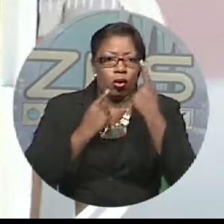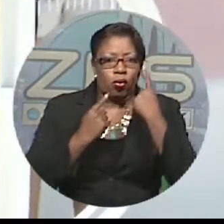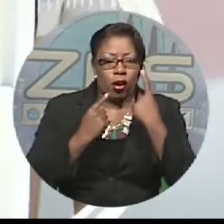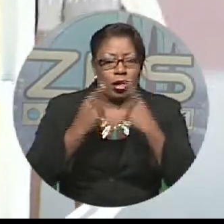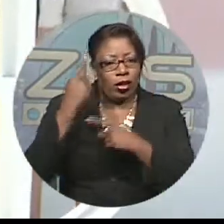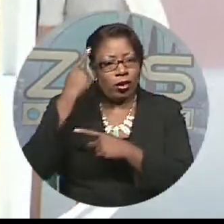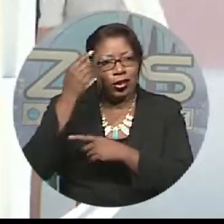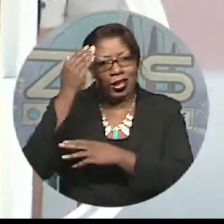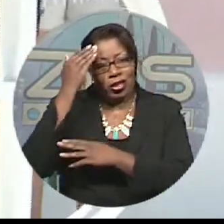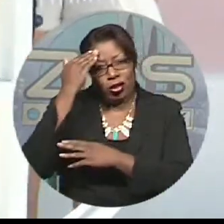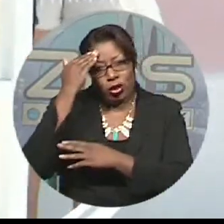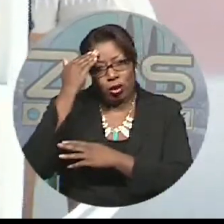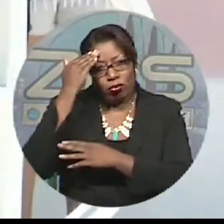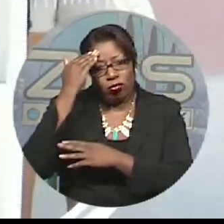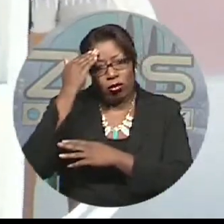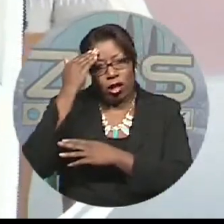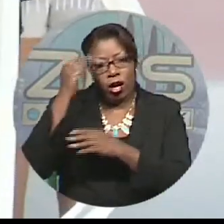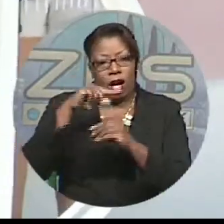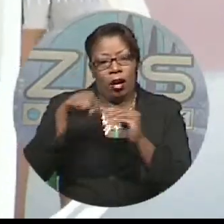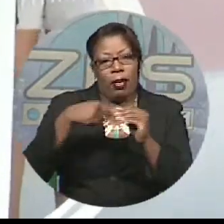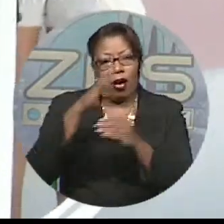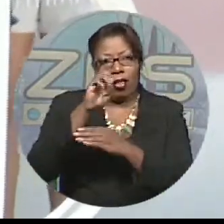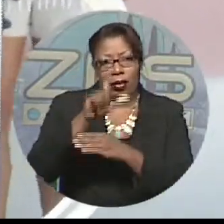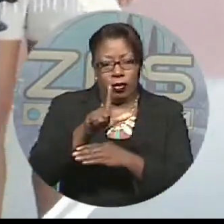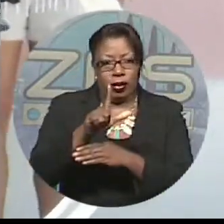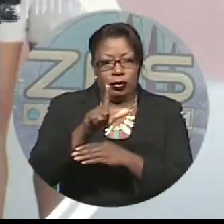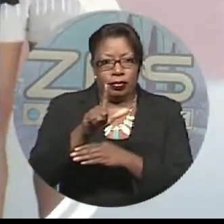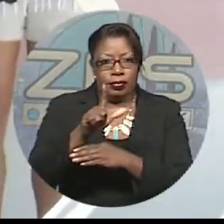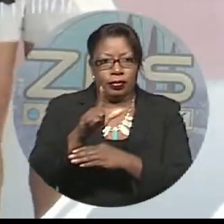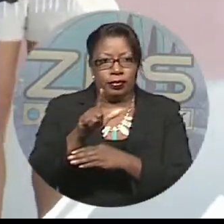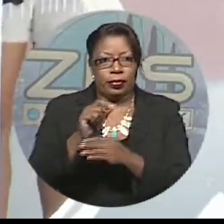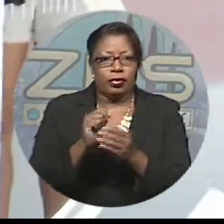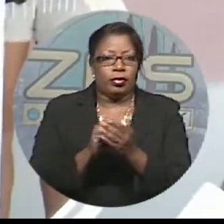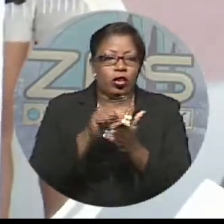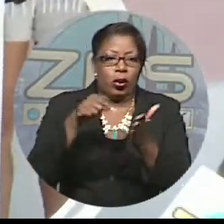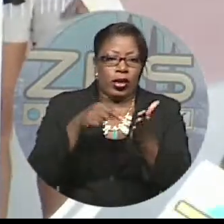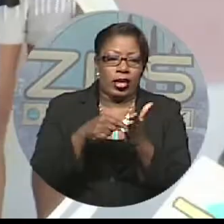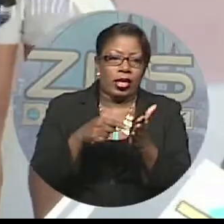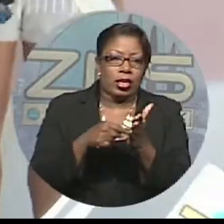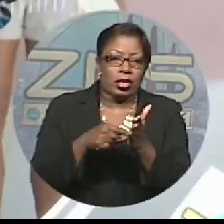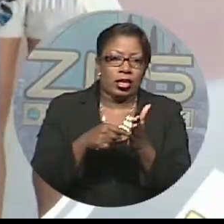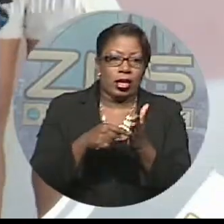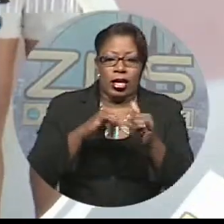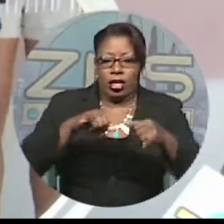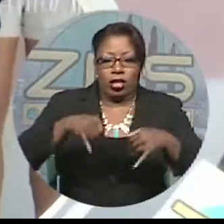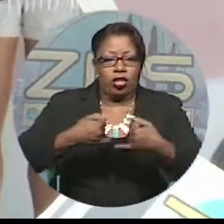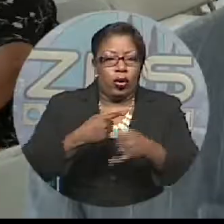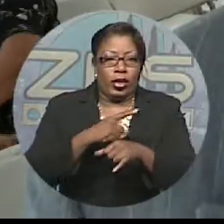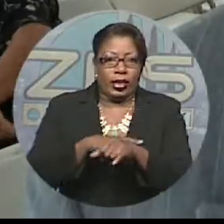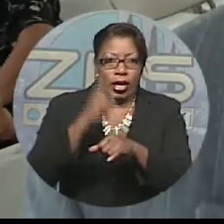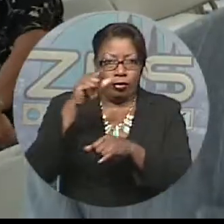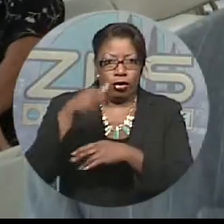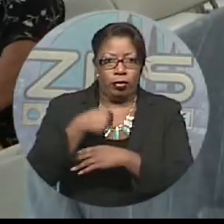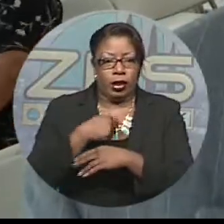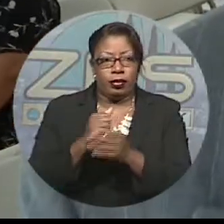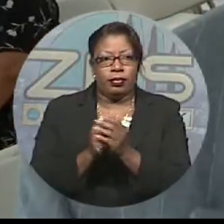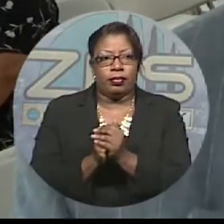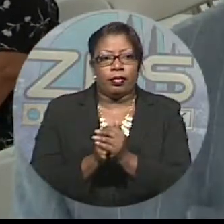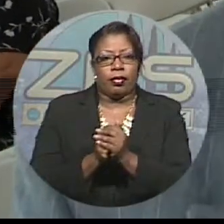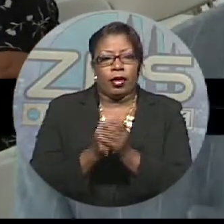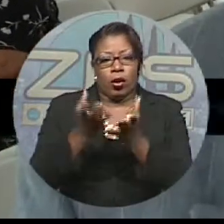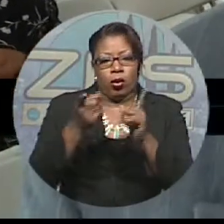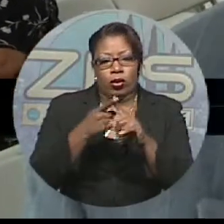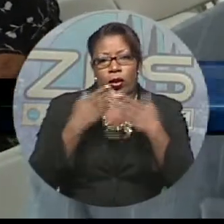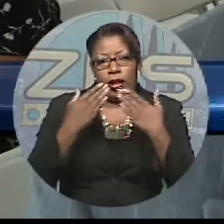knew actually about the bill. So this is like a rejoicing time for me. I want to commend the